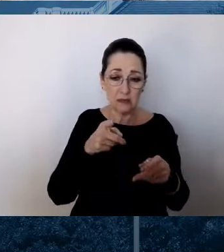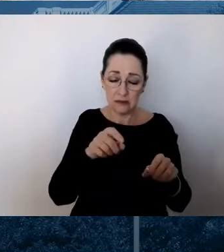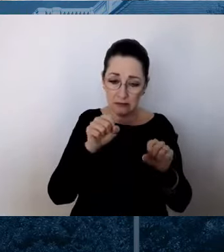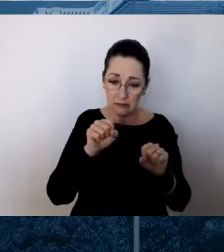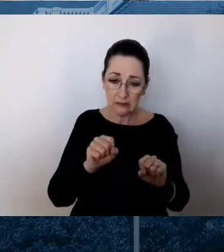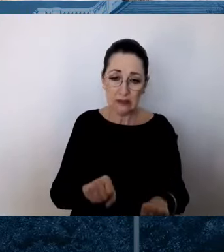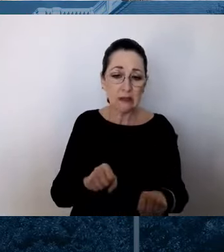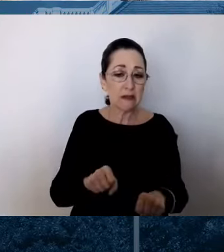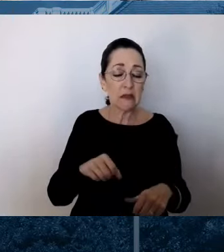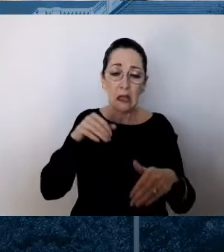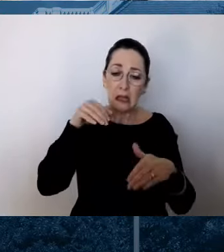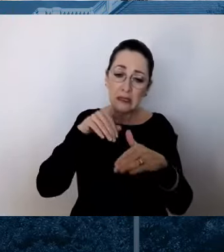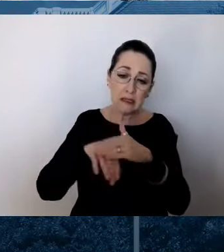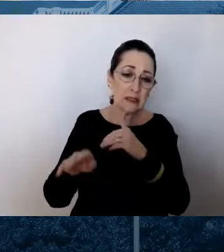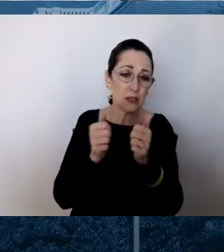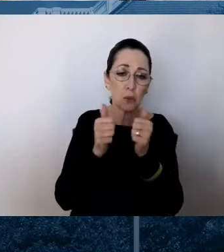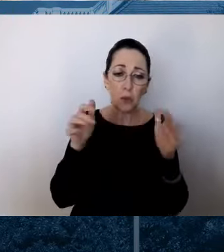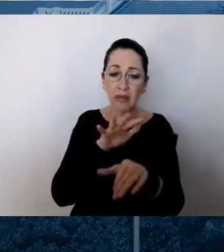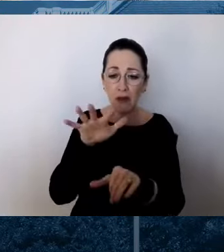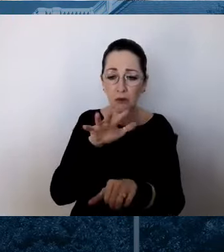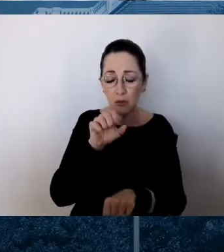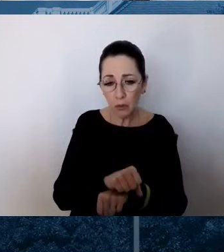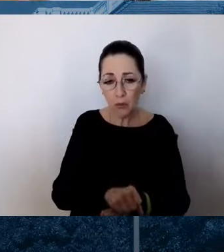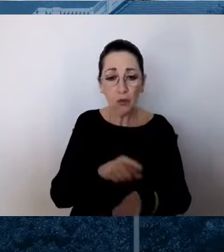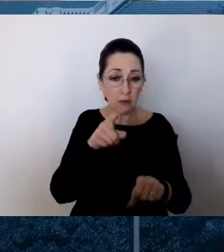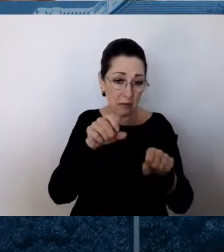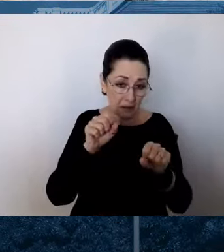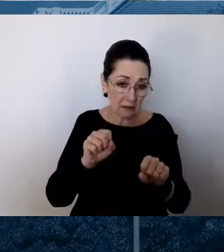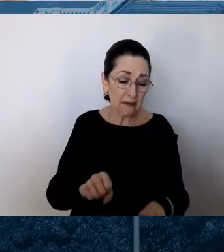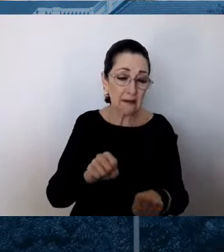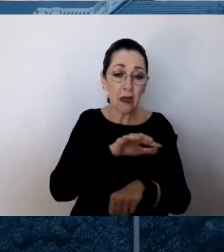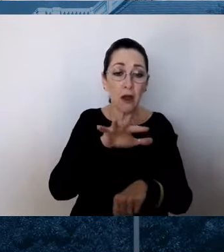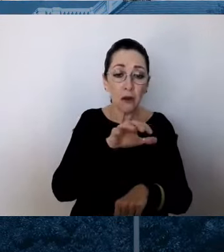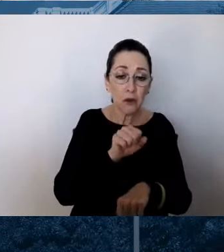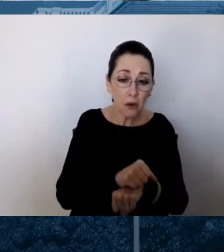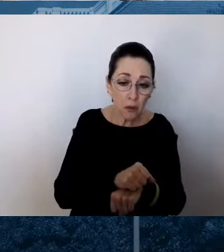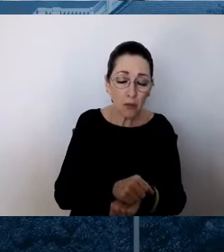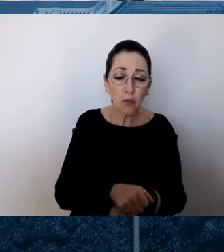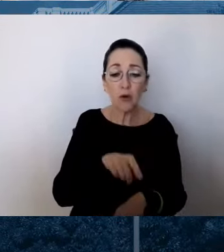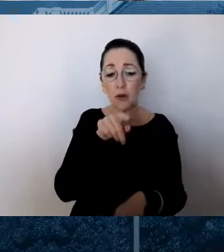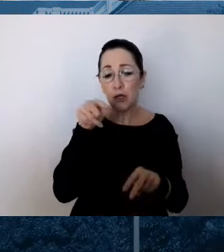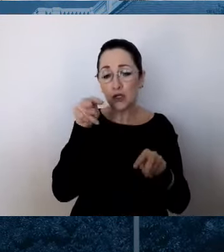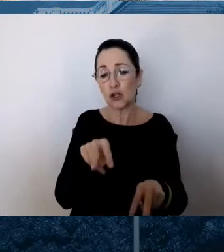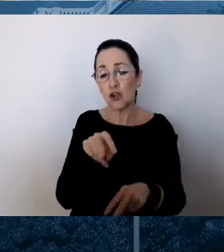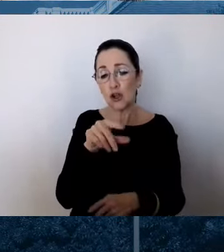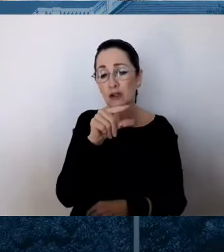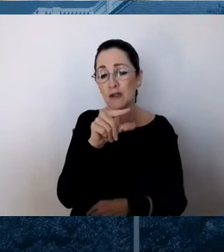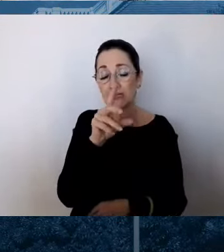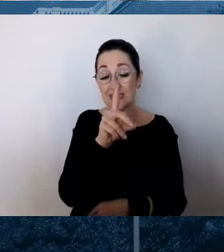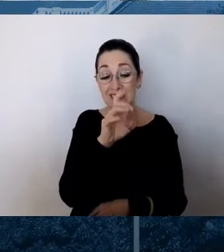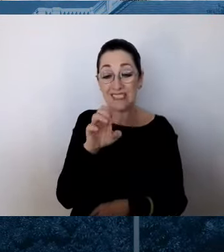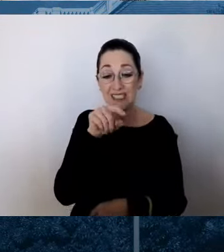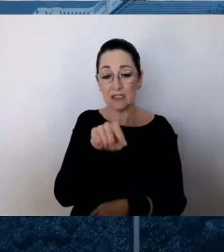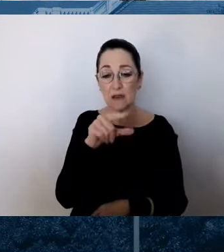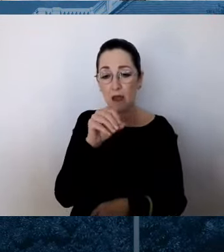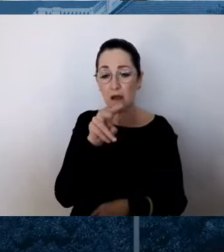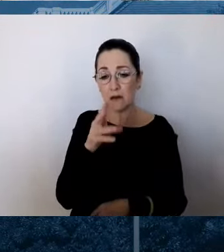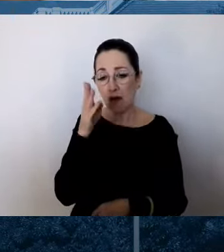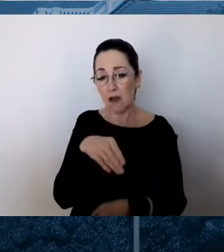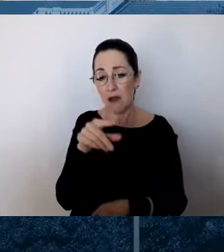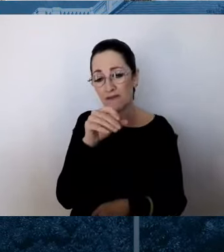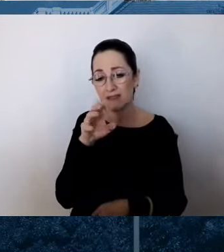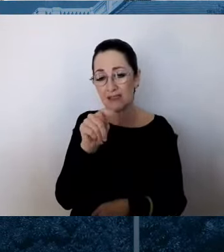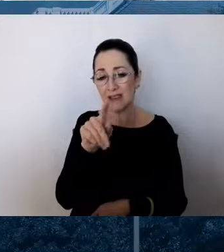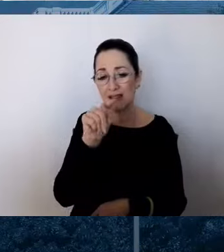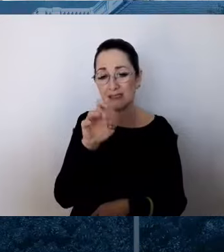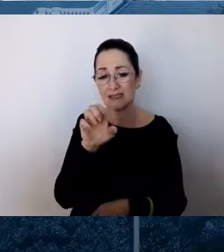walk up. There are facilities across the state. Go to de.gov/get tested. That is updated either Sunday or Monday of each